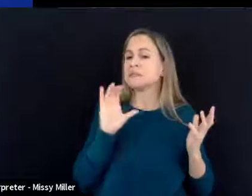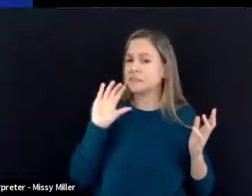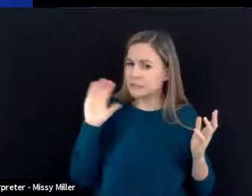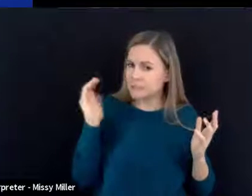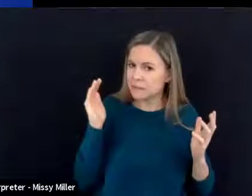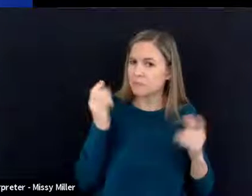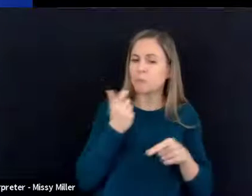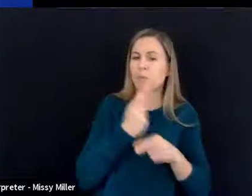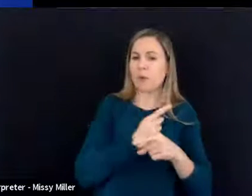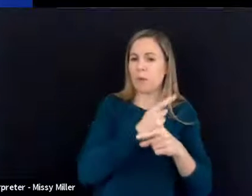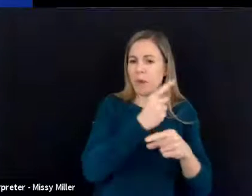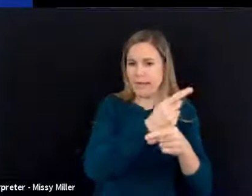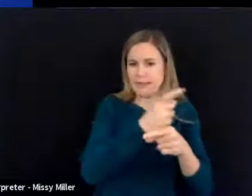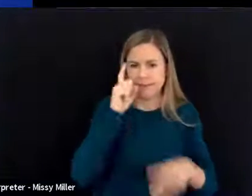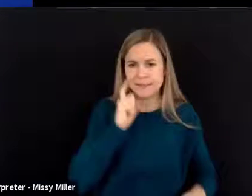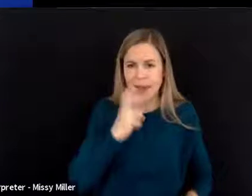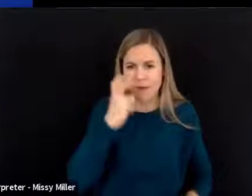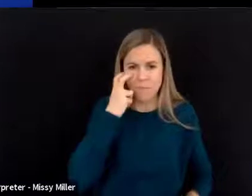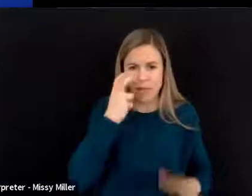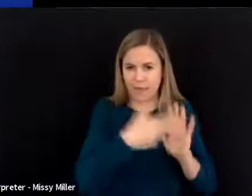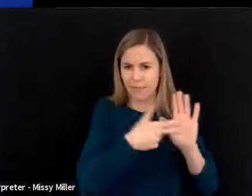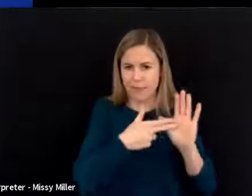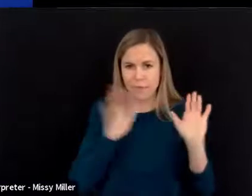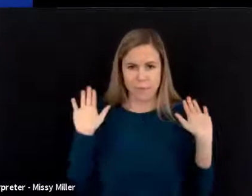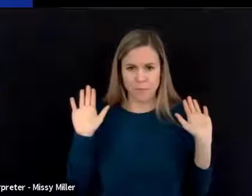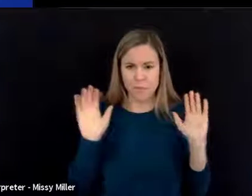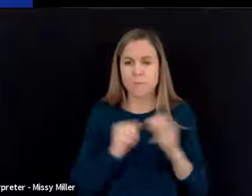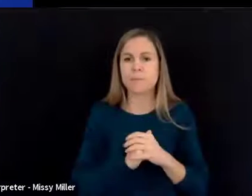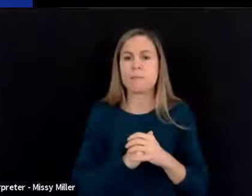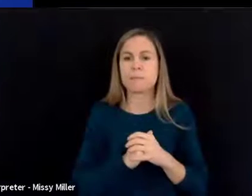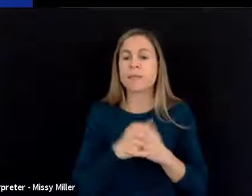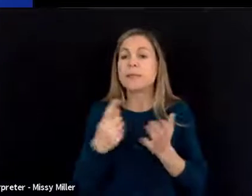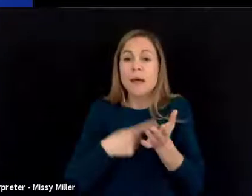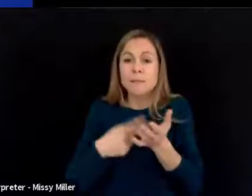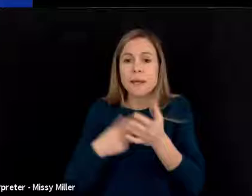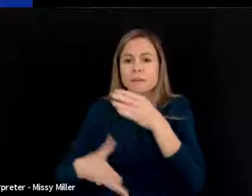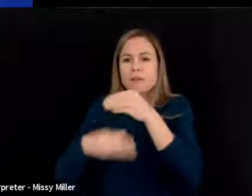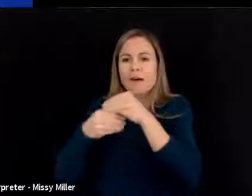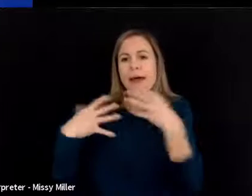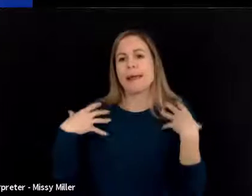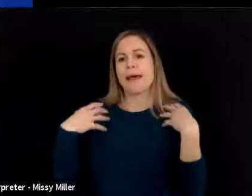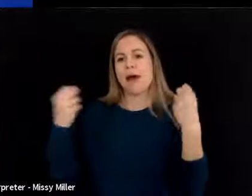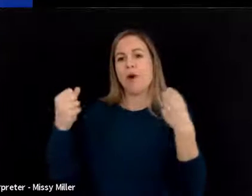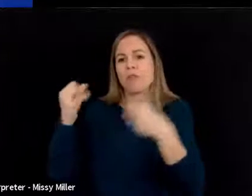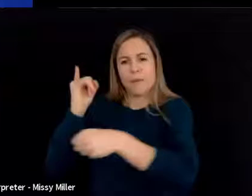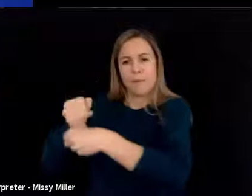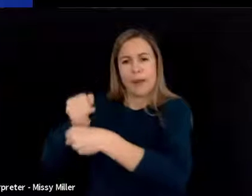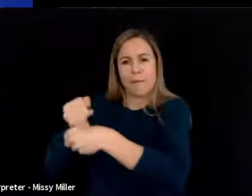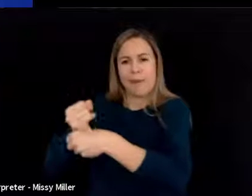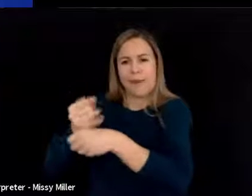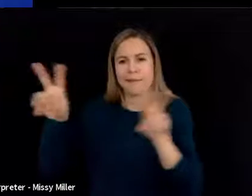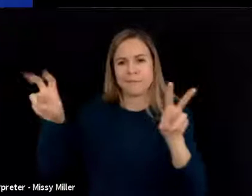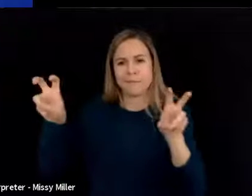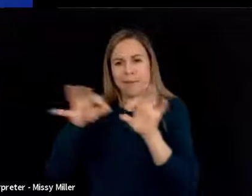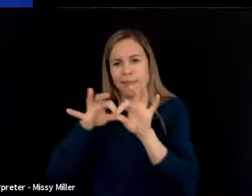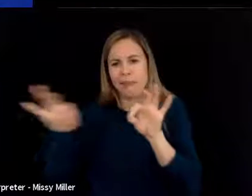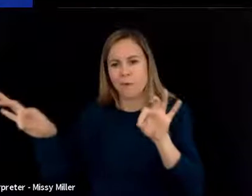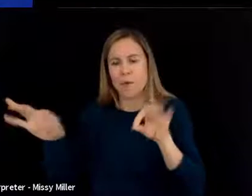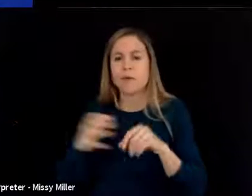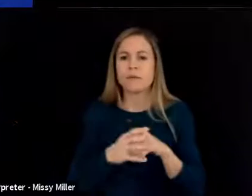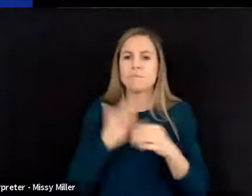appropriate. Sometimes it will be health impairment. I've seen that. I've seen